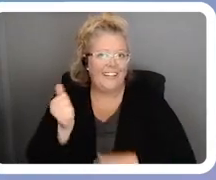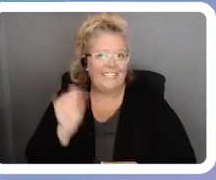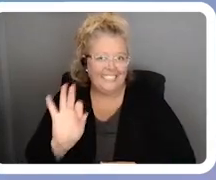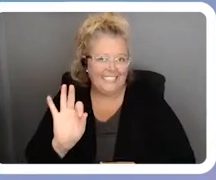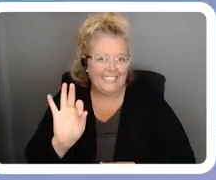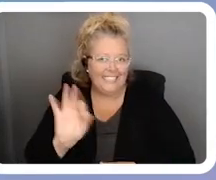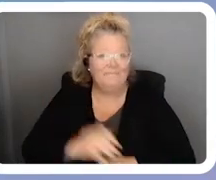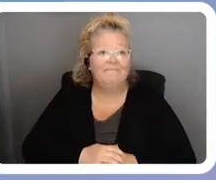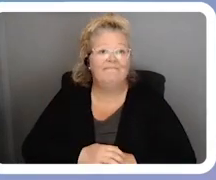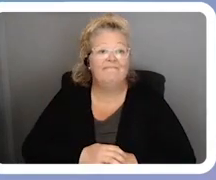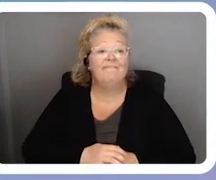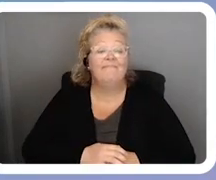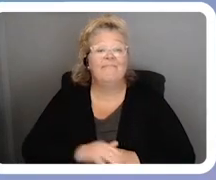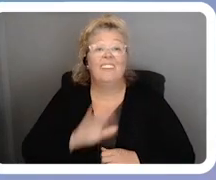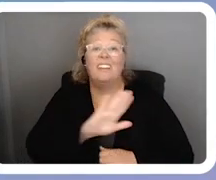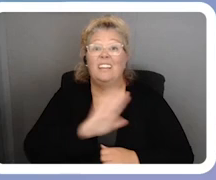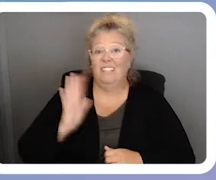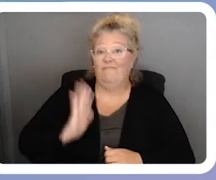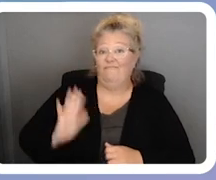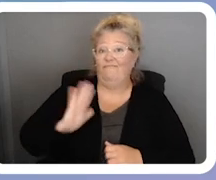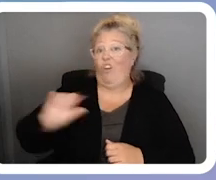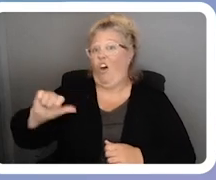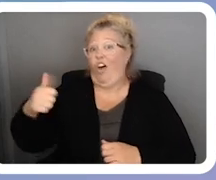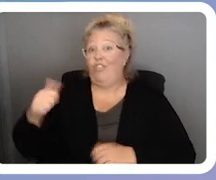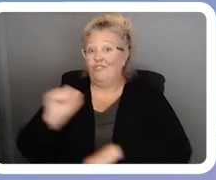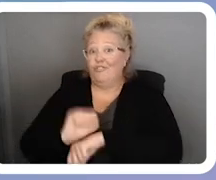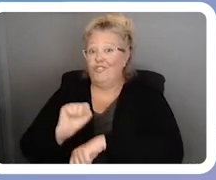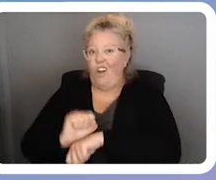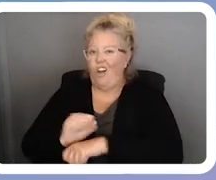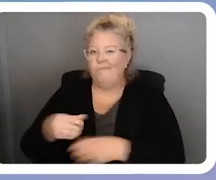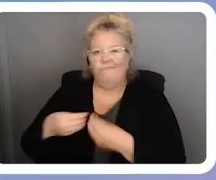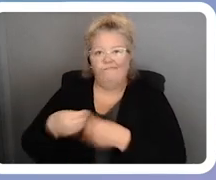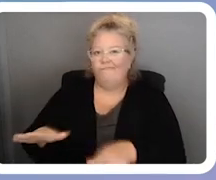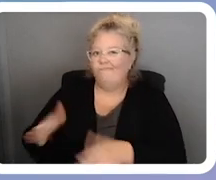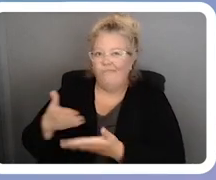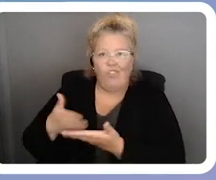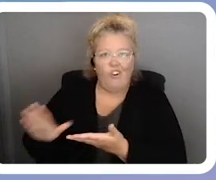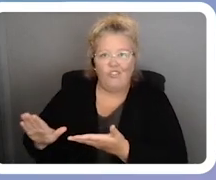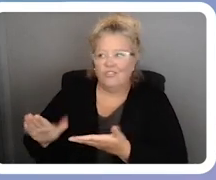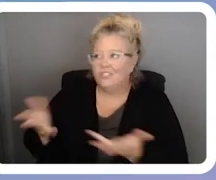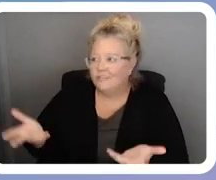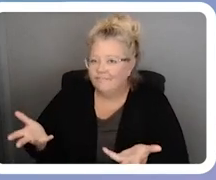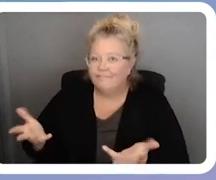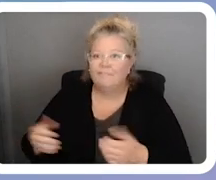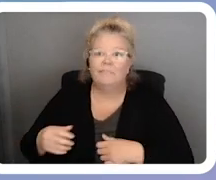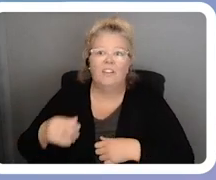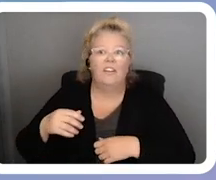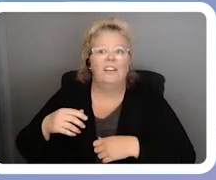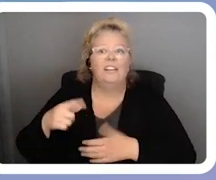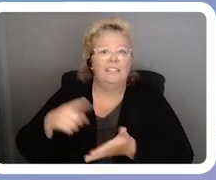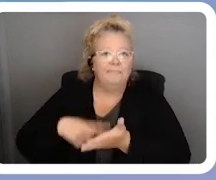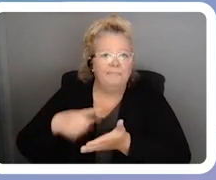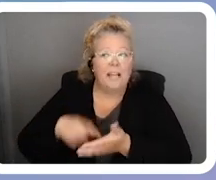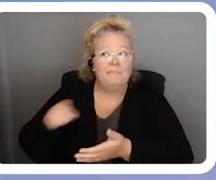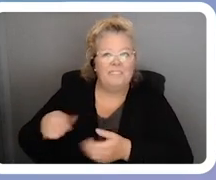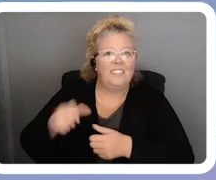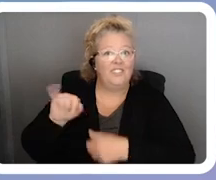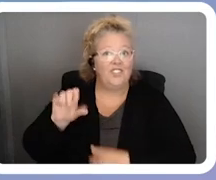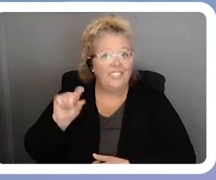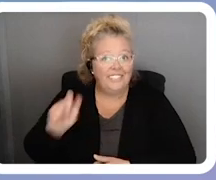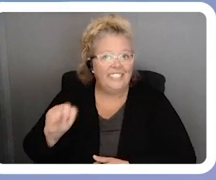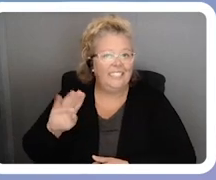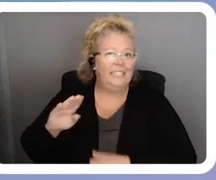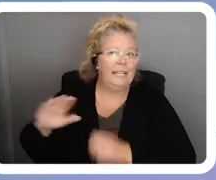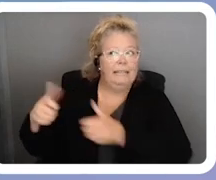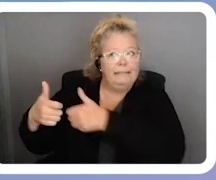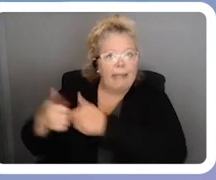COVID-19 pandemic. So he lost his job very early on in the pandemic, and oftentimes it was a text from